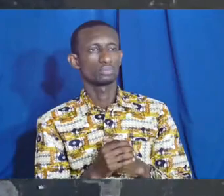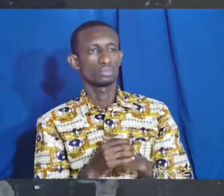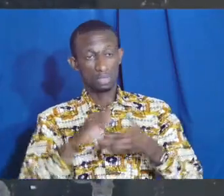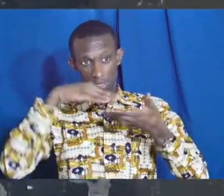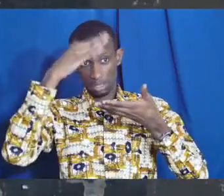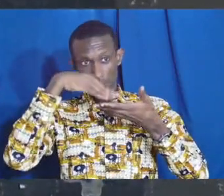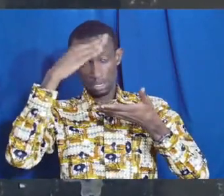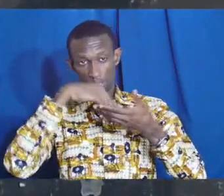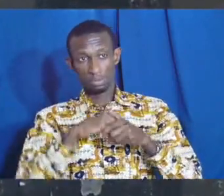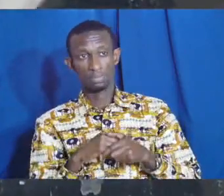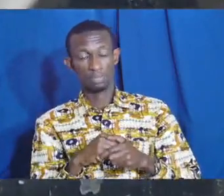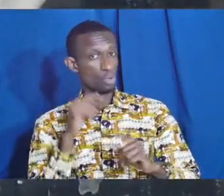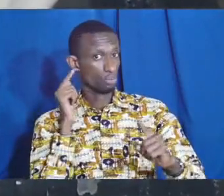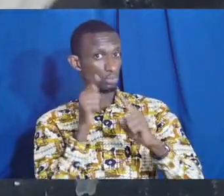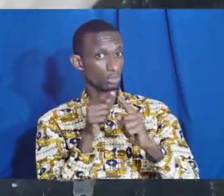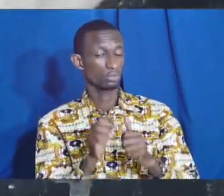objectives.